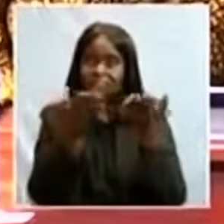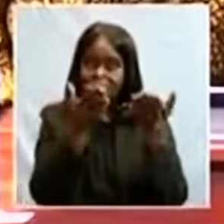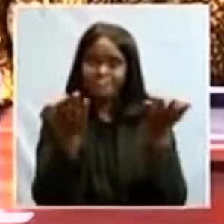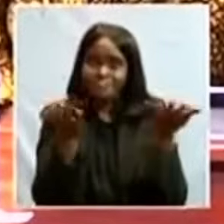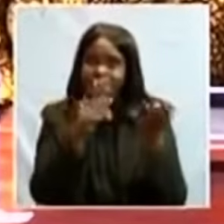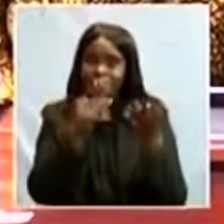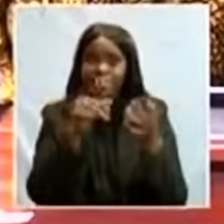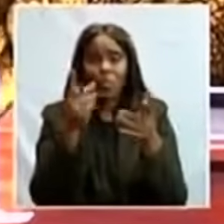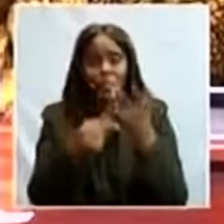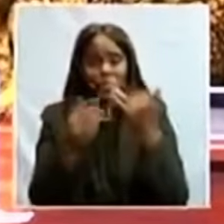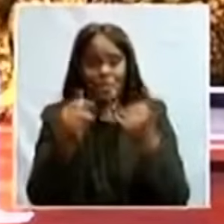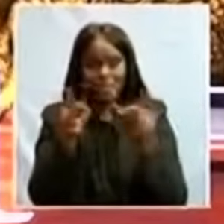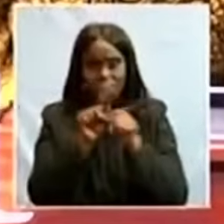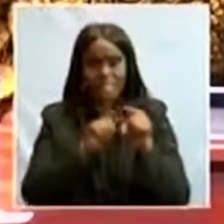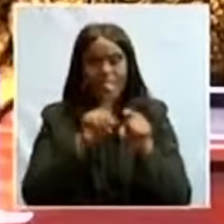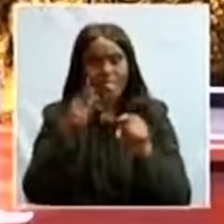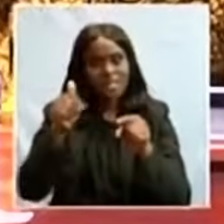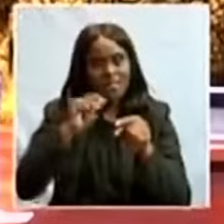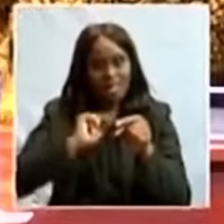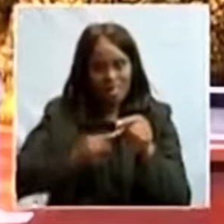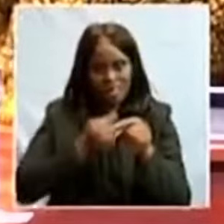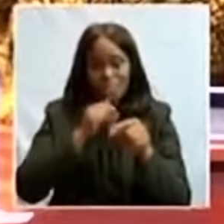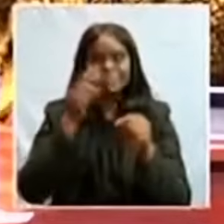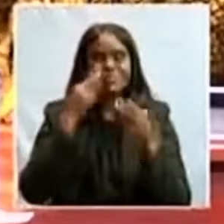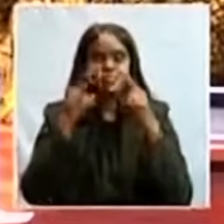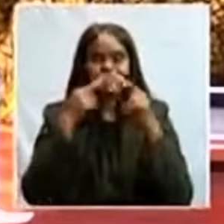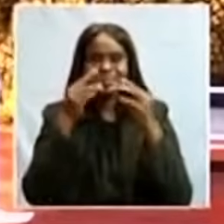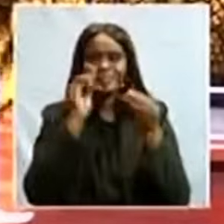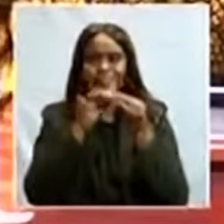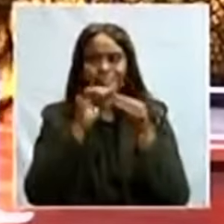You are going, and yet we are achieving a lot, Madam Speaker.